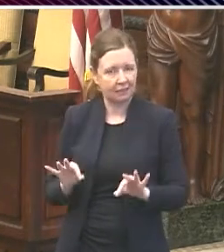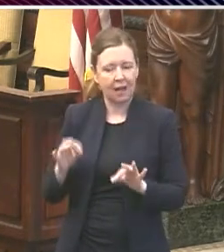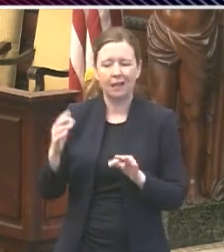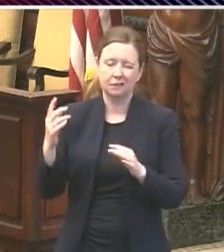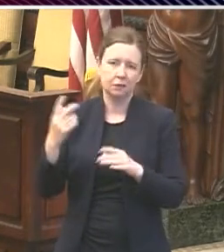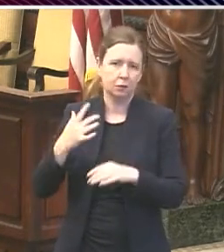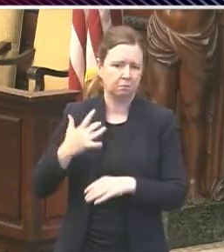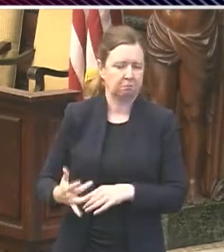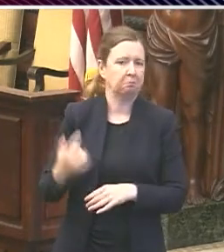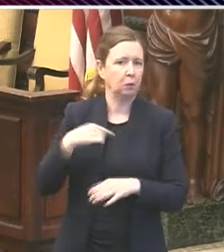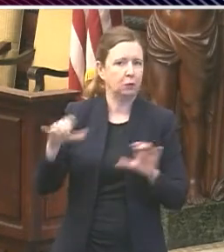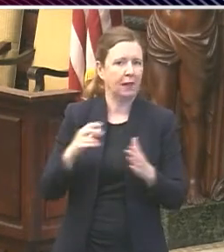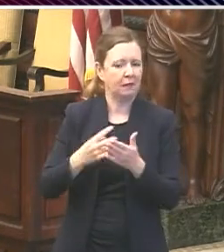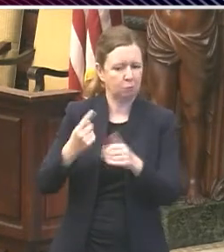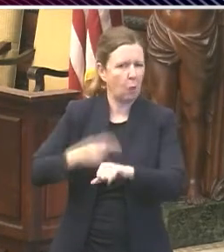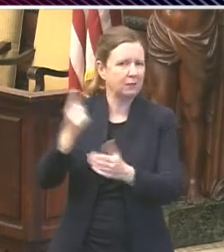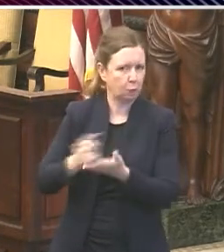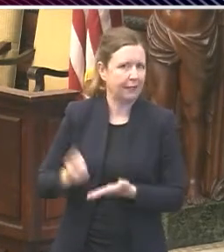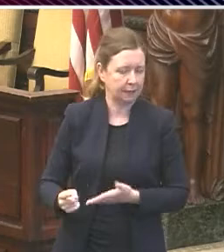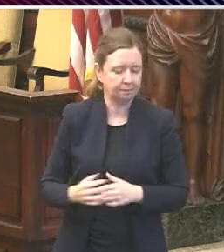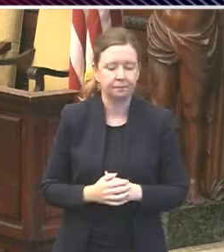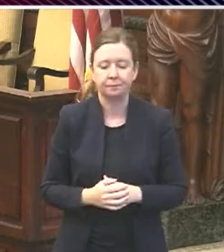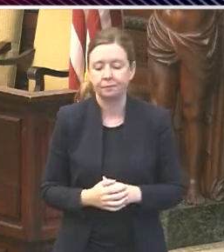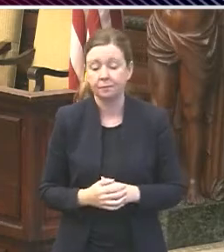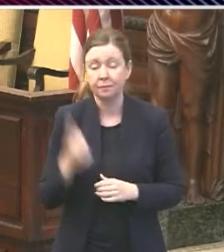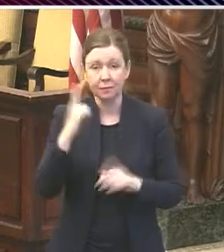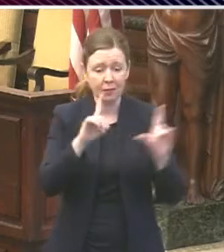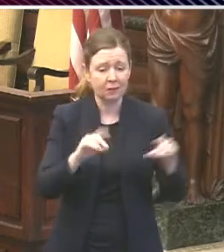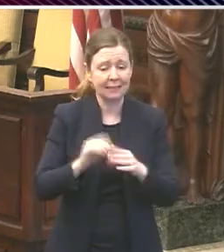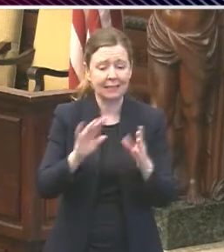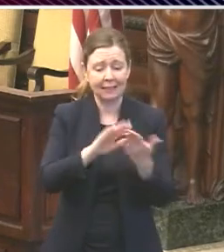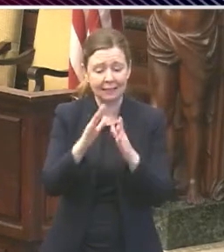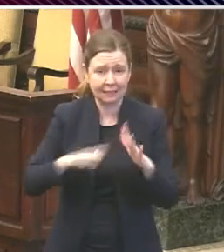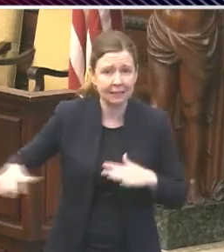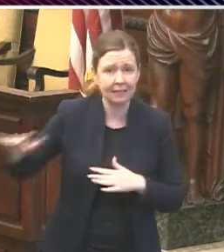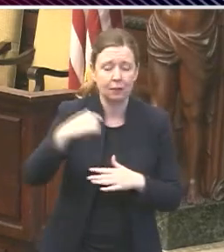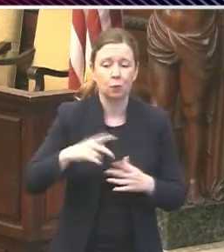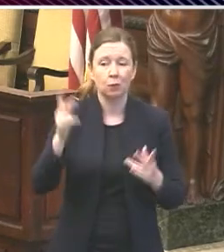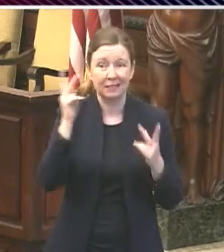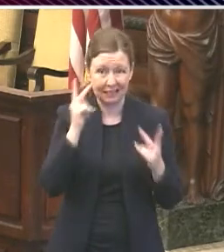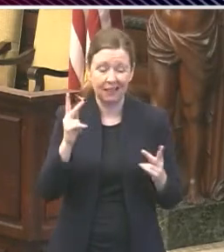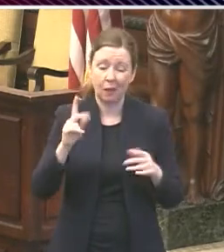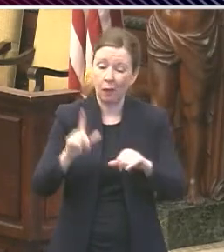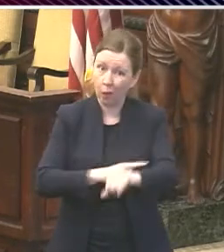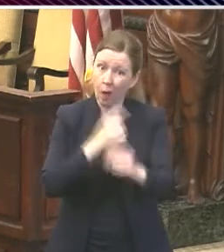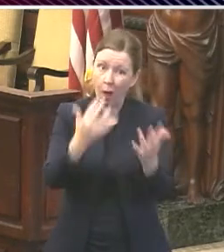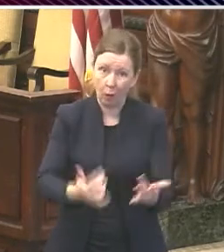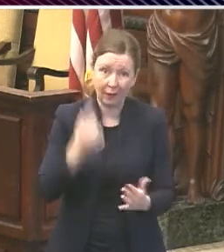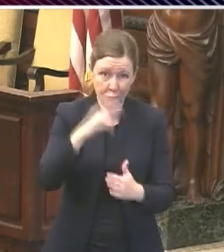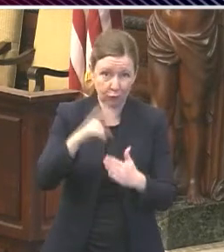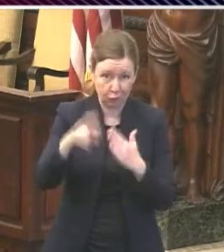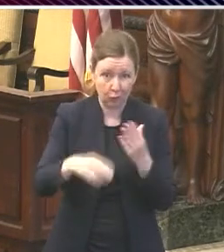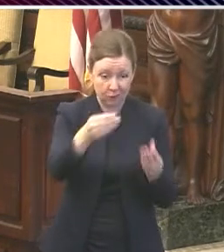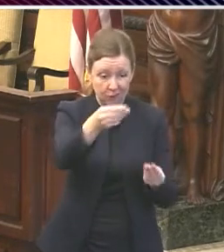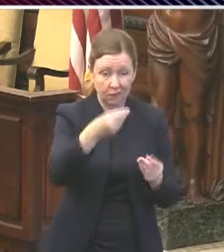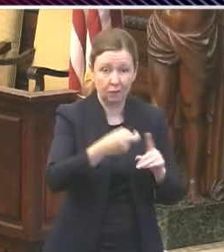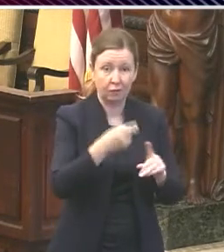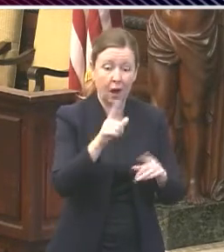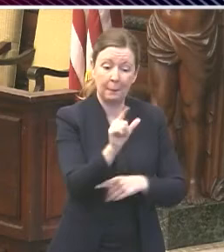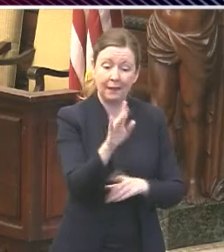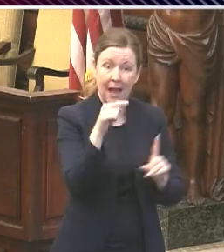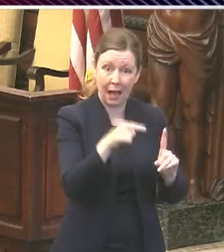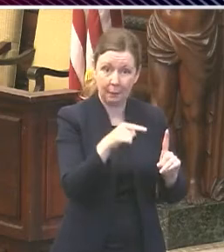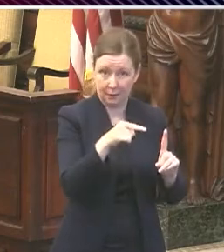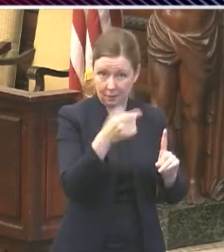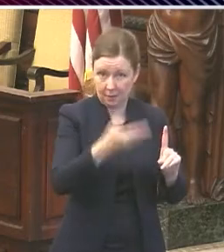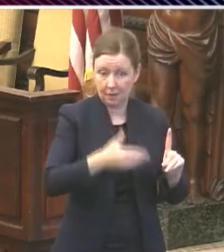that. As far as testing in the city, we are still seeing, unfortunately, long delays in getting test results from one laboratory, the